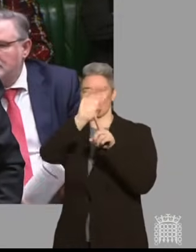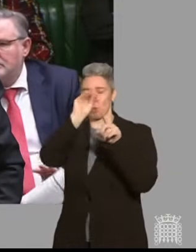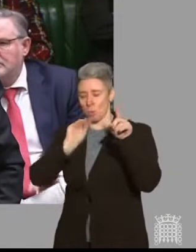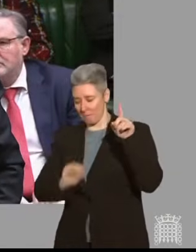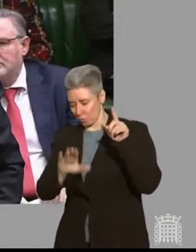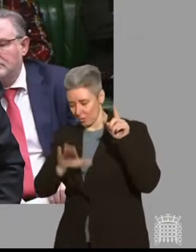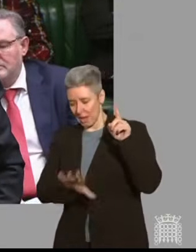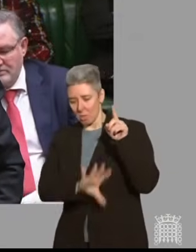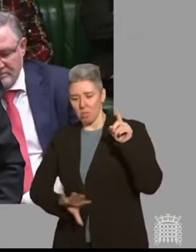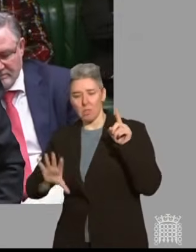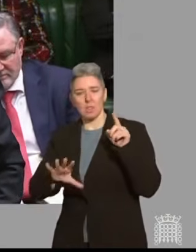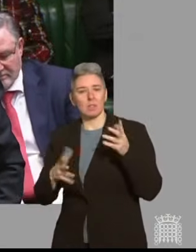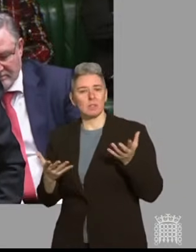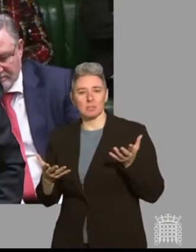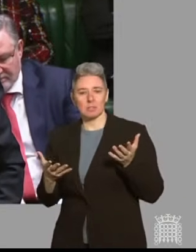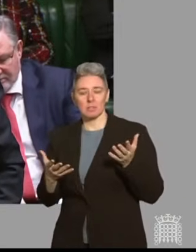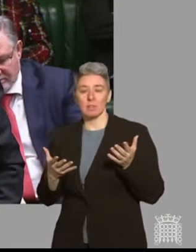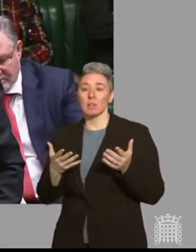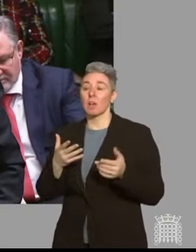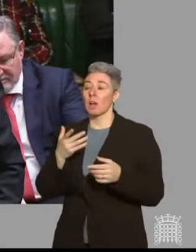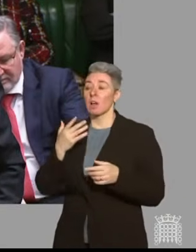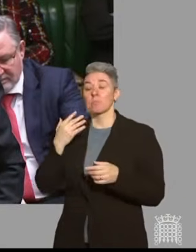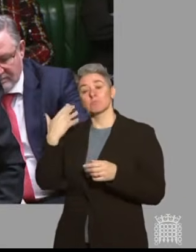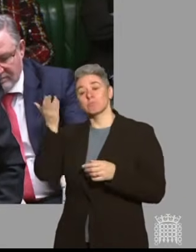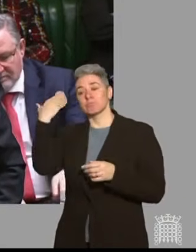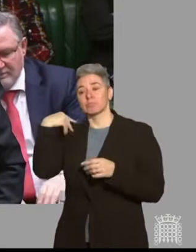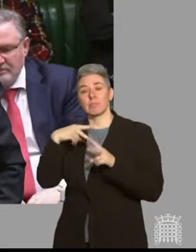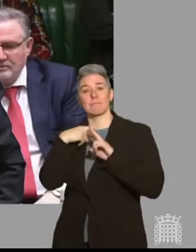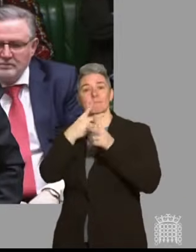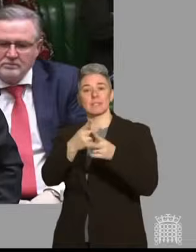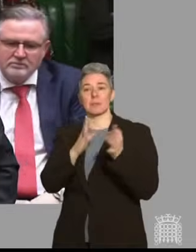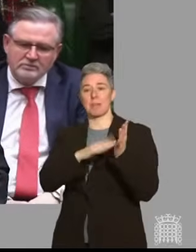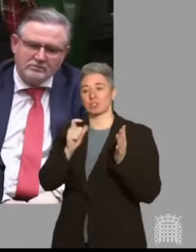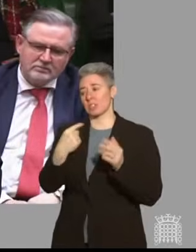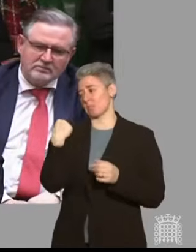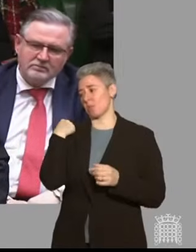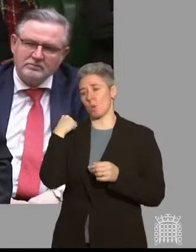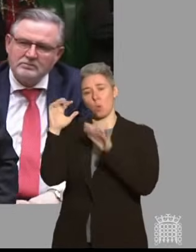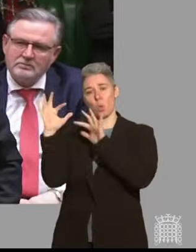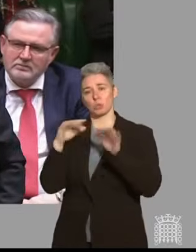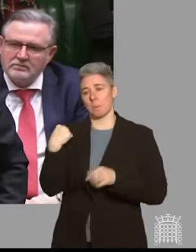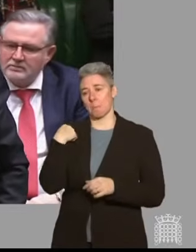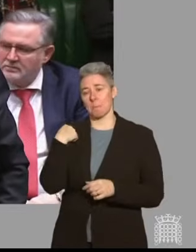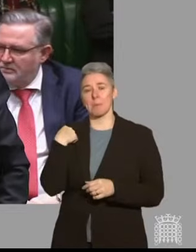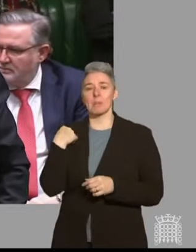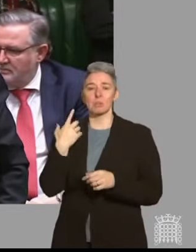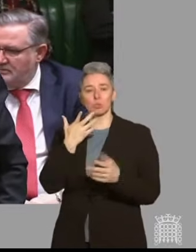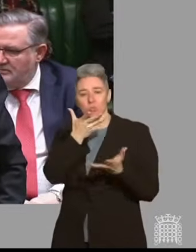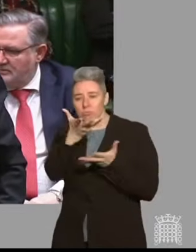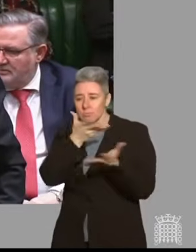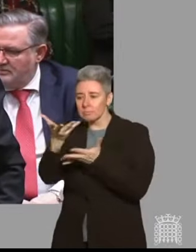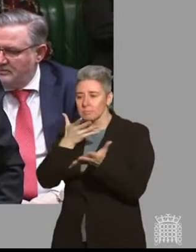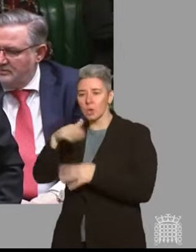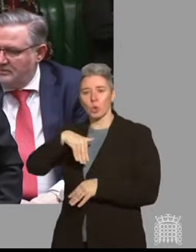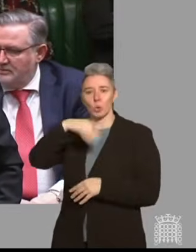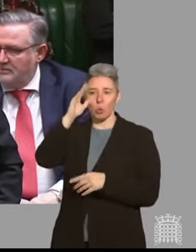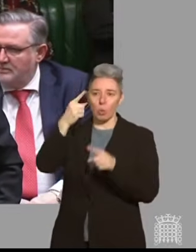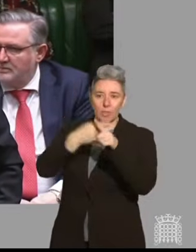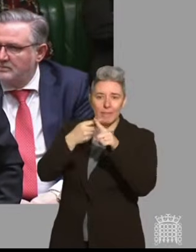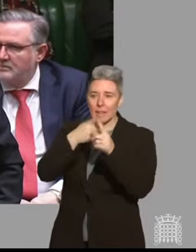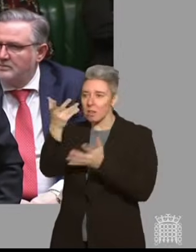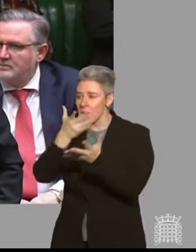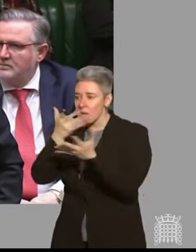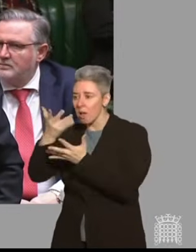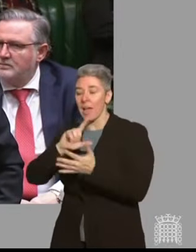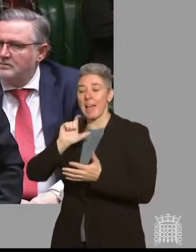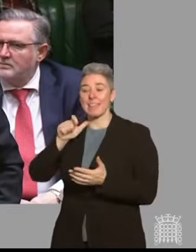in the autumn to insult the people of the north of England and cancelled HS2, proudly cancelled